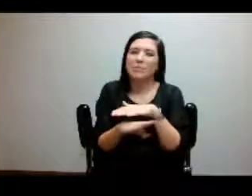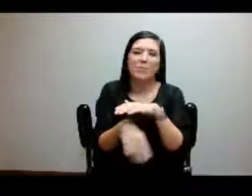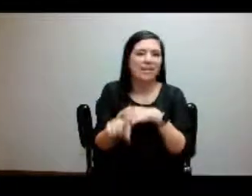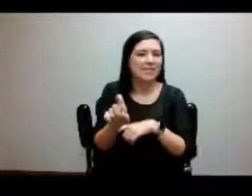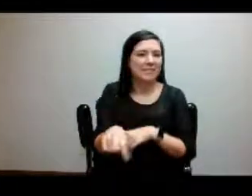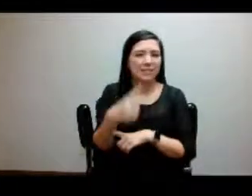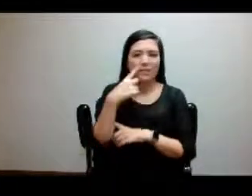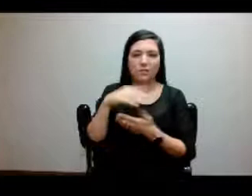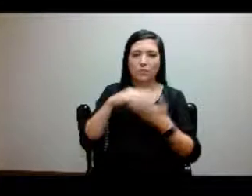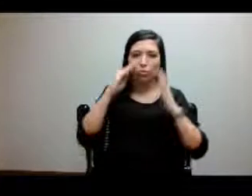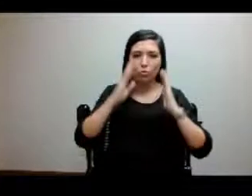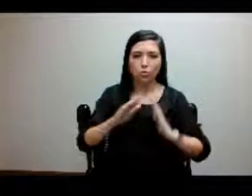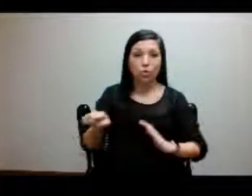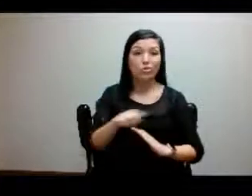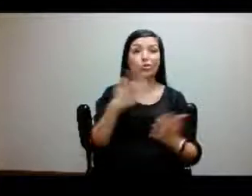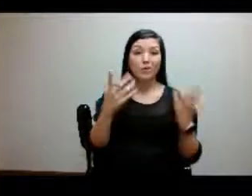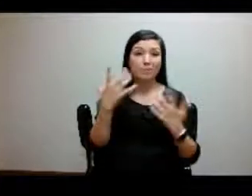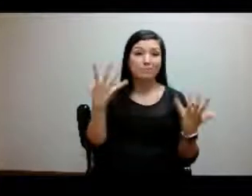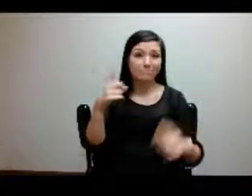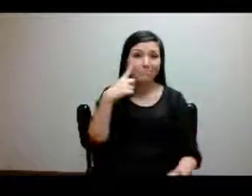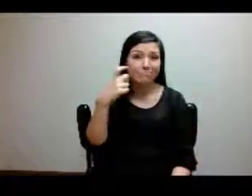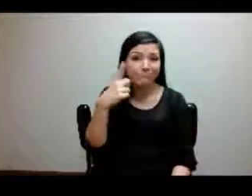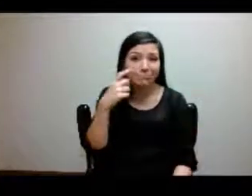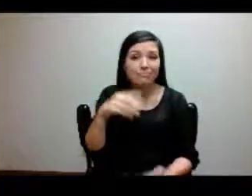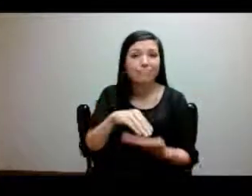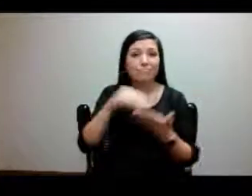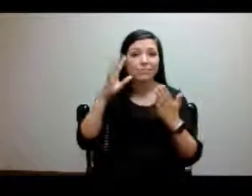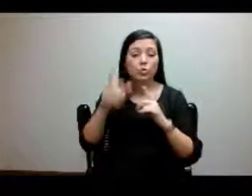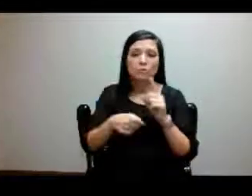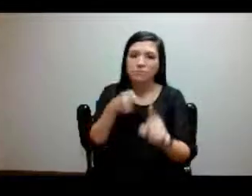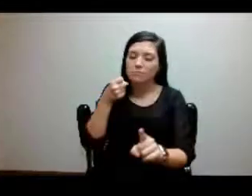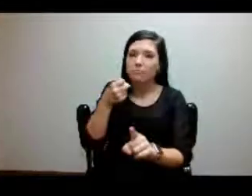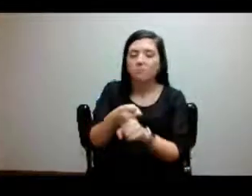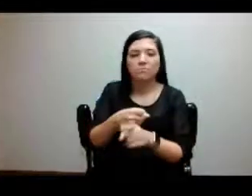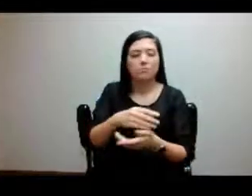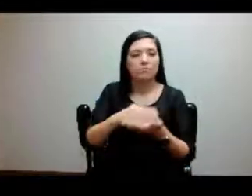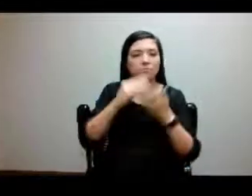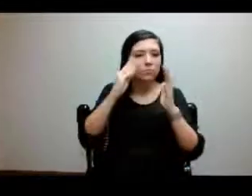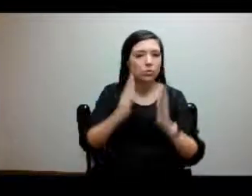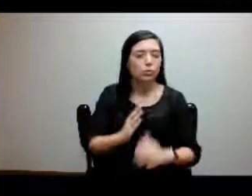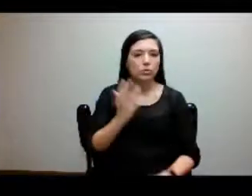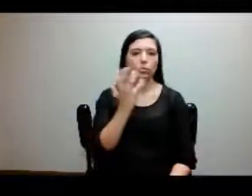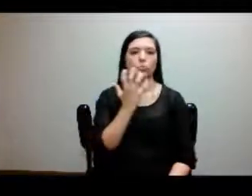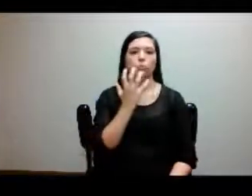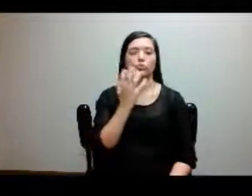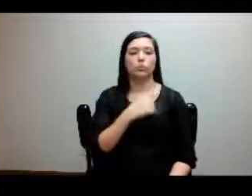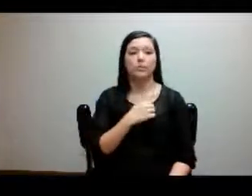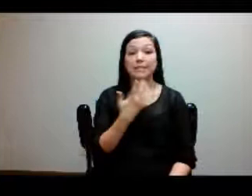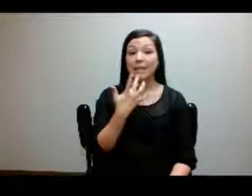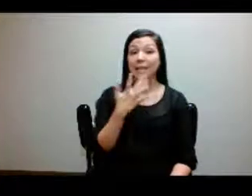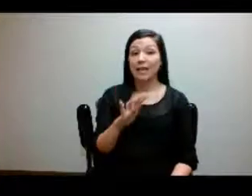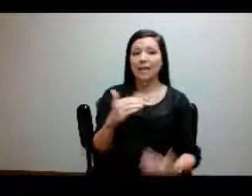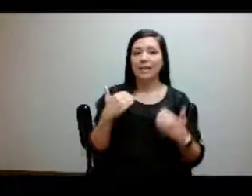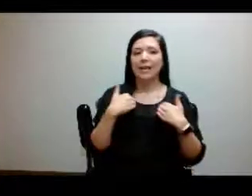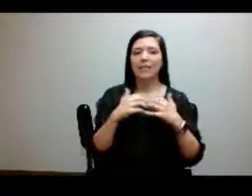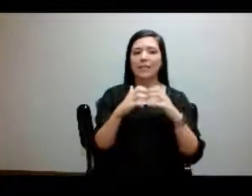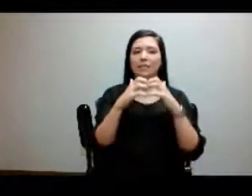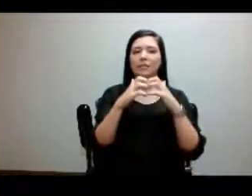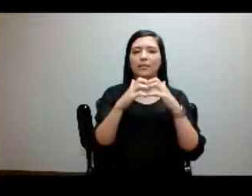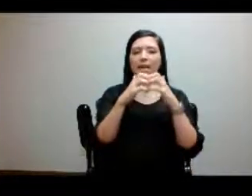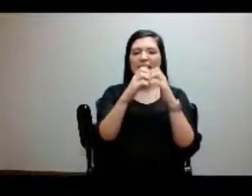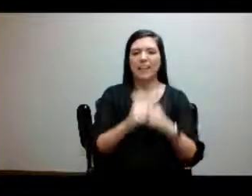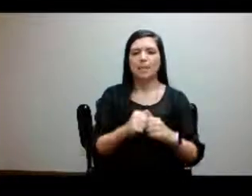students. As you might suspect, COVID hit our students really hard. Luckily, we had the Eliminating Barriers Fund to tap